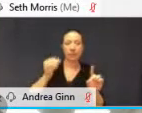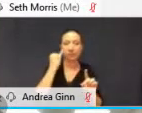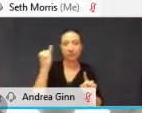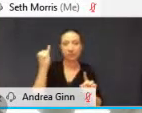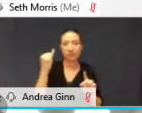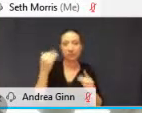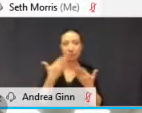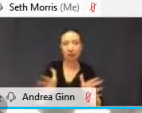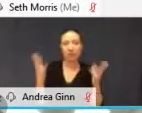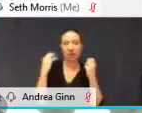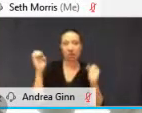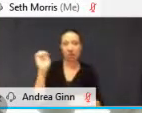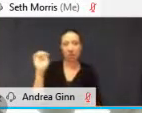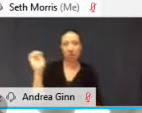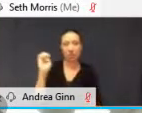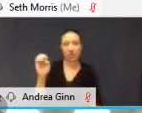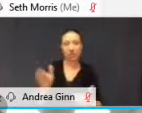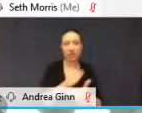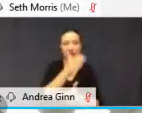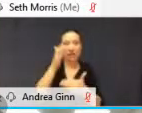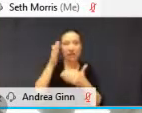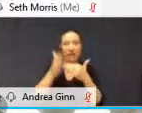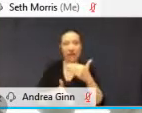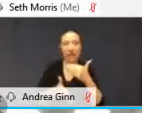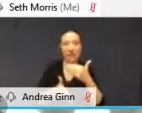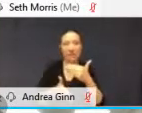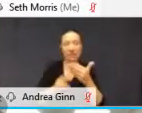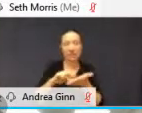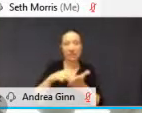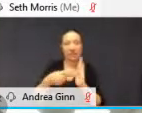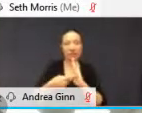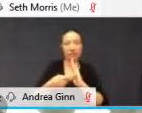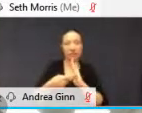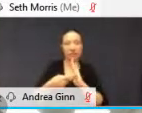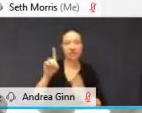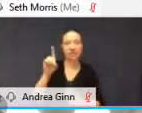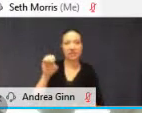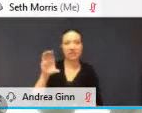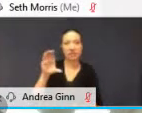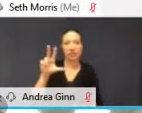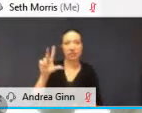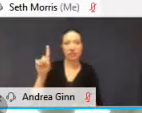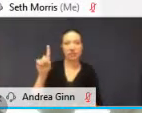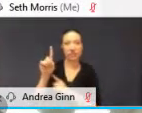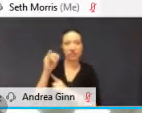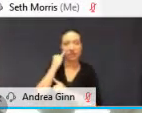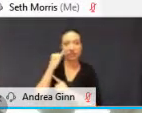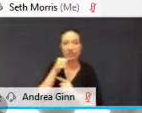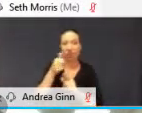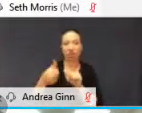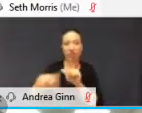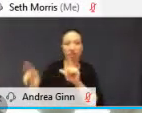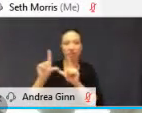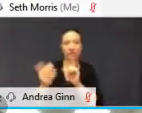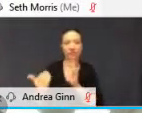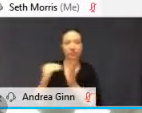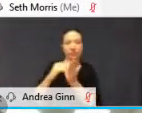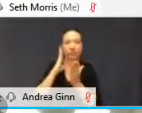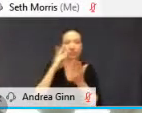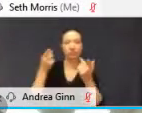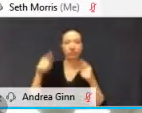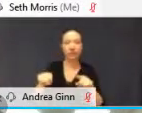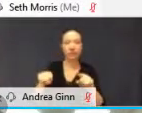end at the end of this calendar year, if the declaration is not renewed, what would then happen would be depicted